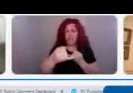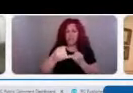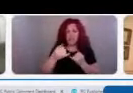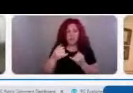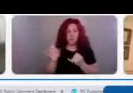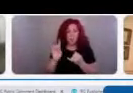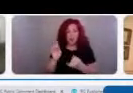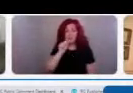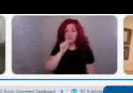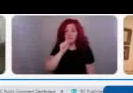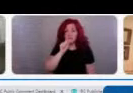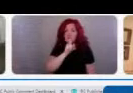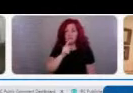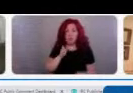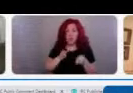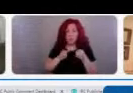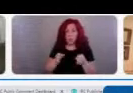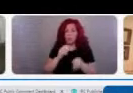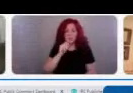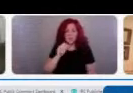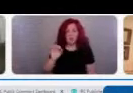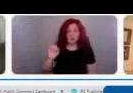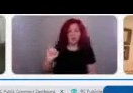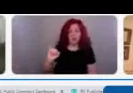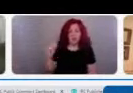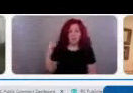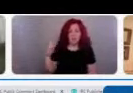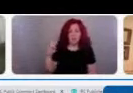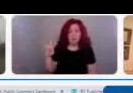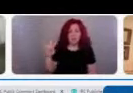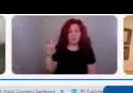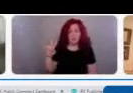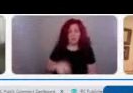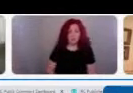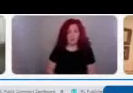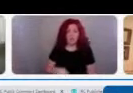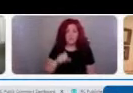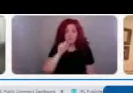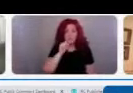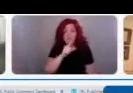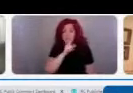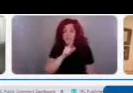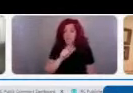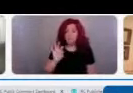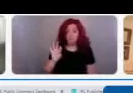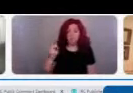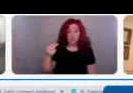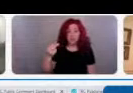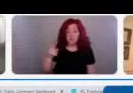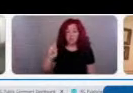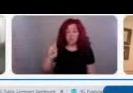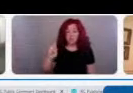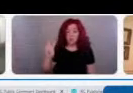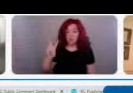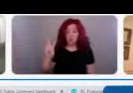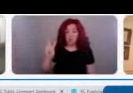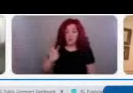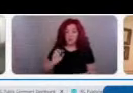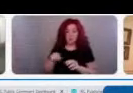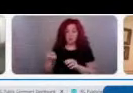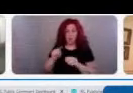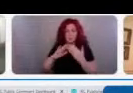road not i-17 um scottsdale fallen hills and rio verde are western